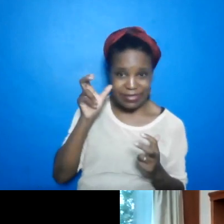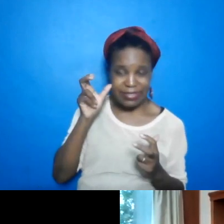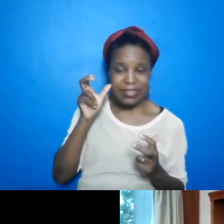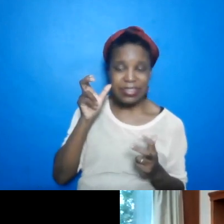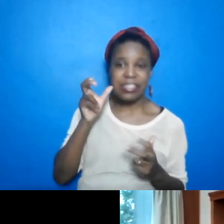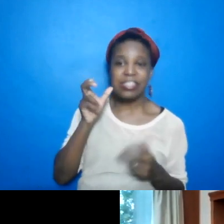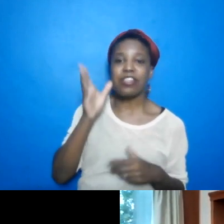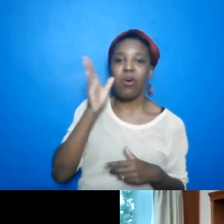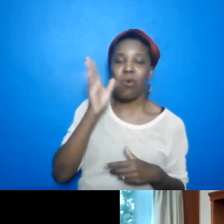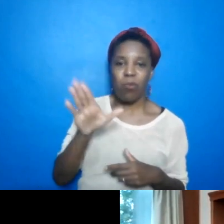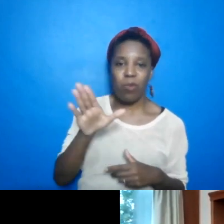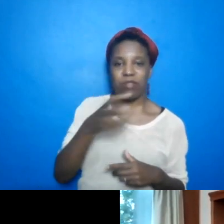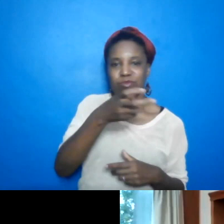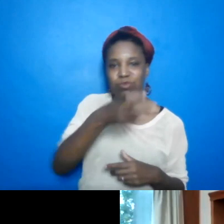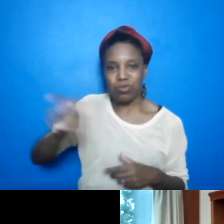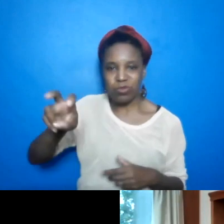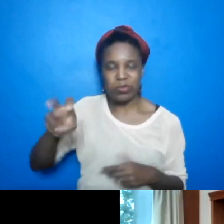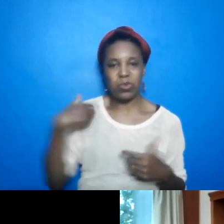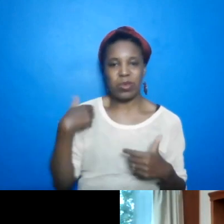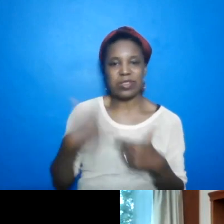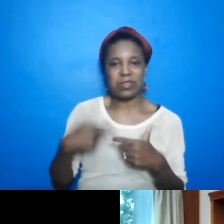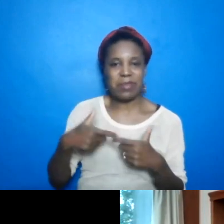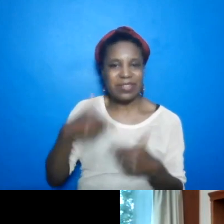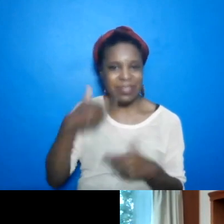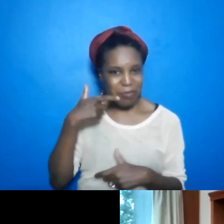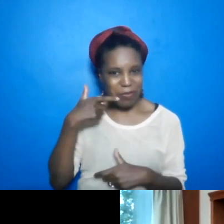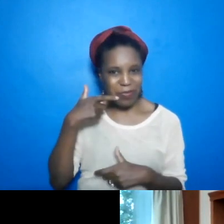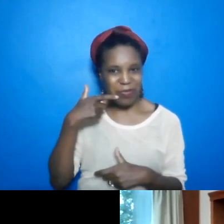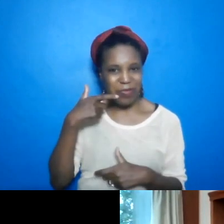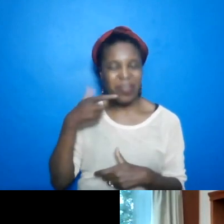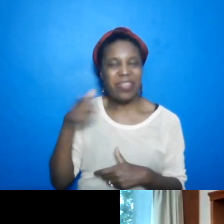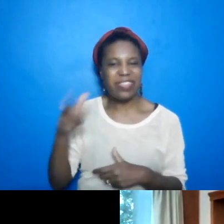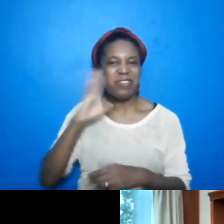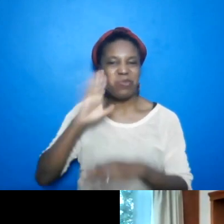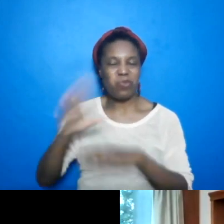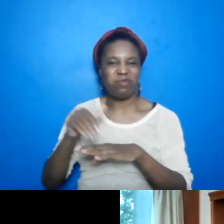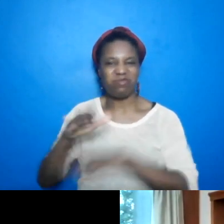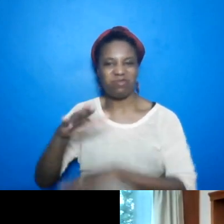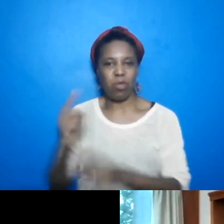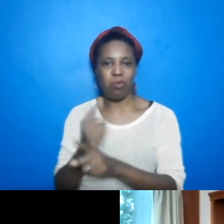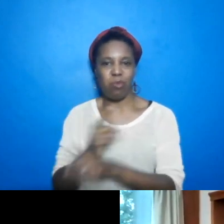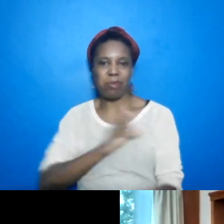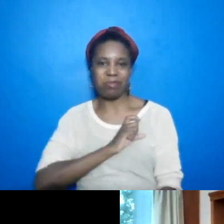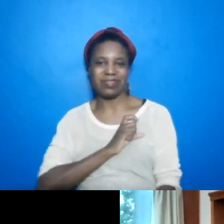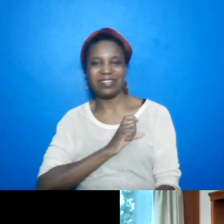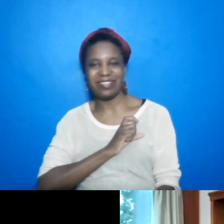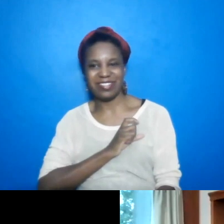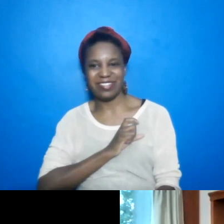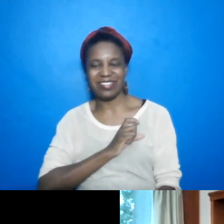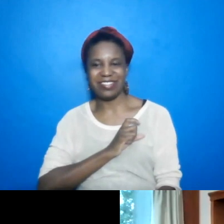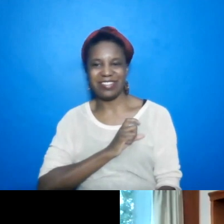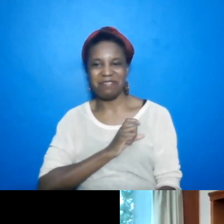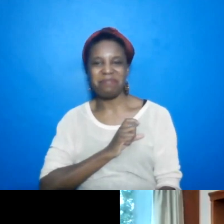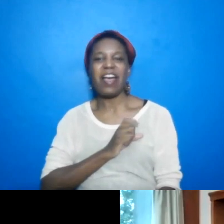concern. And so they did an intervention in the system until they could get the whole police force committed